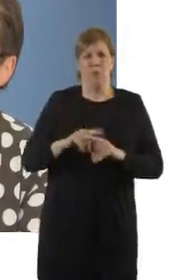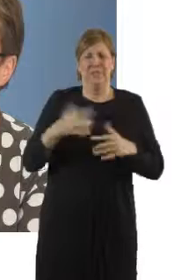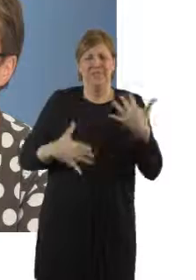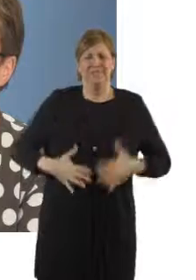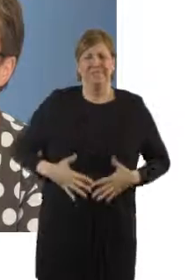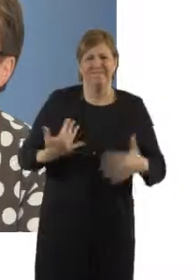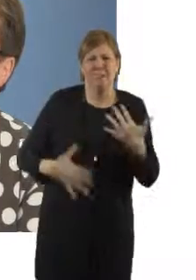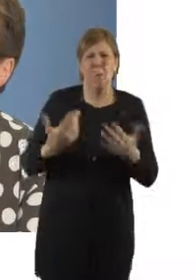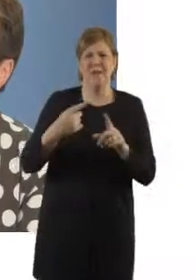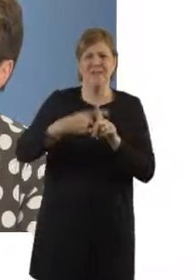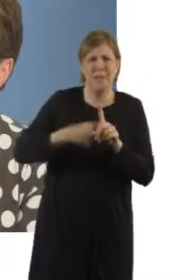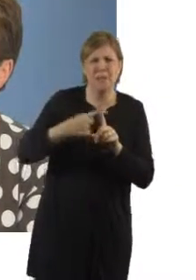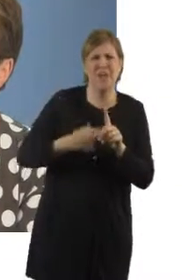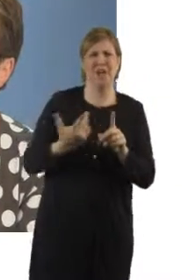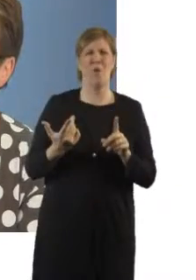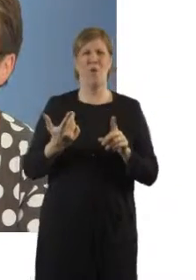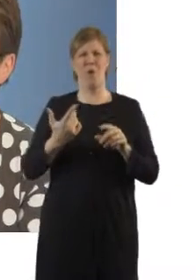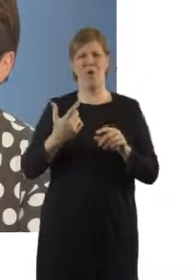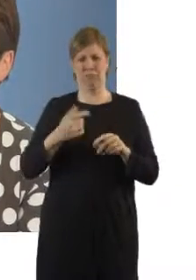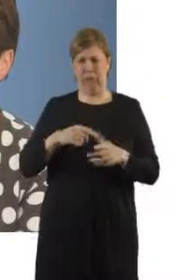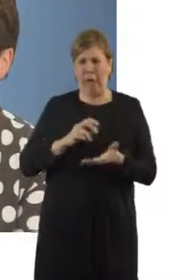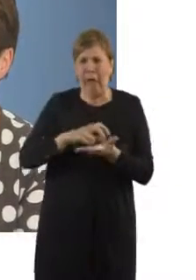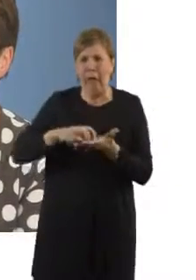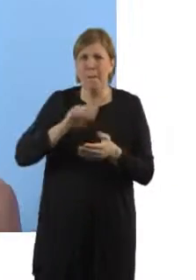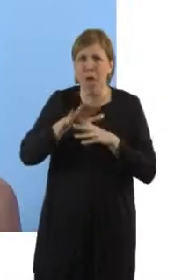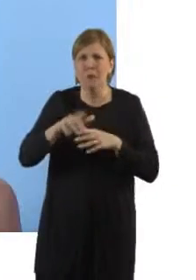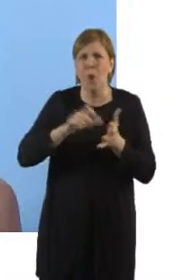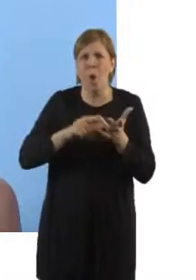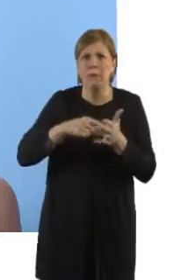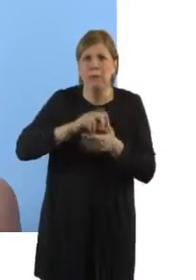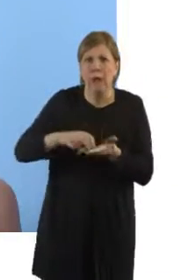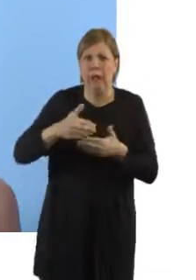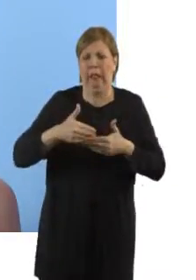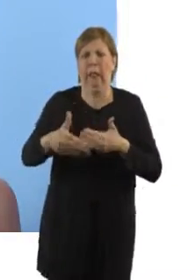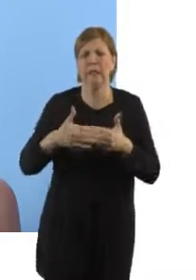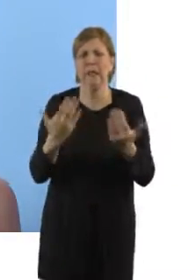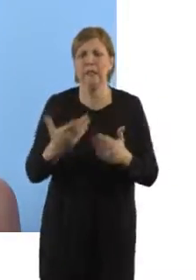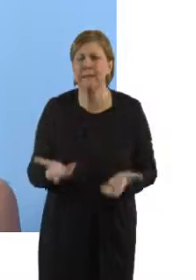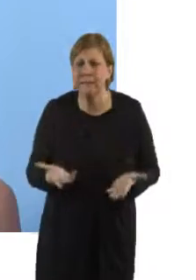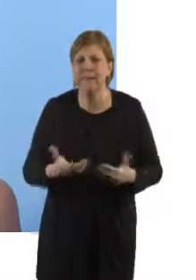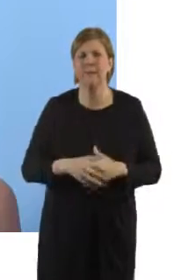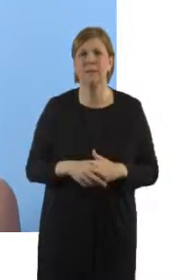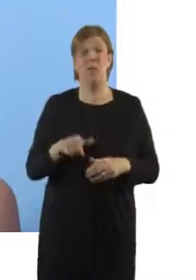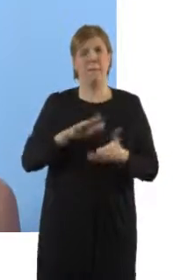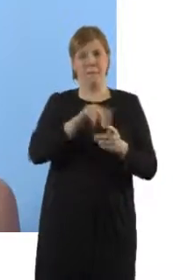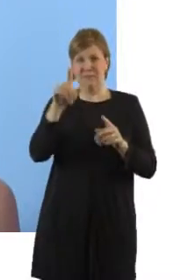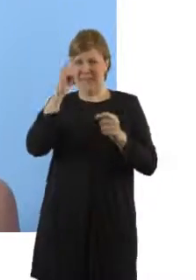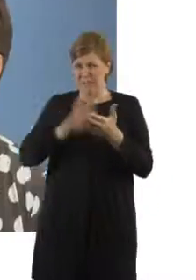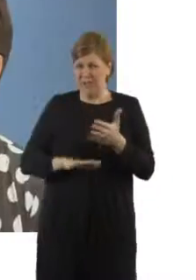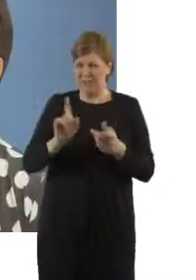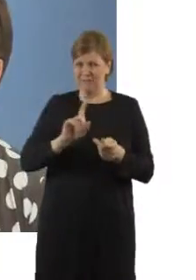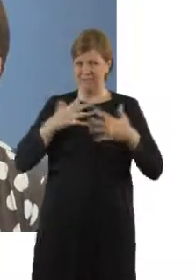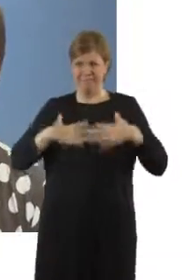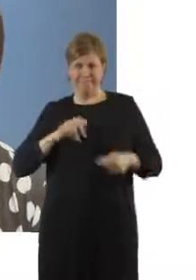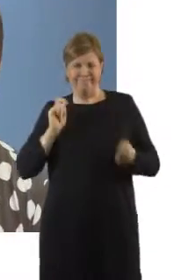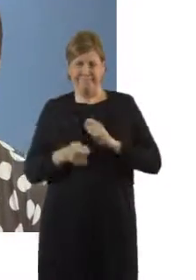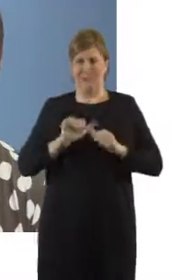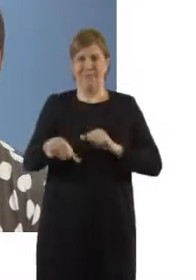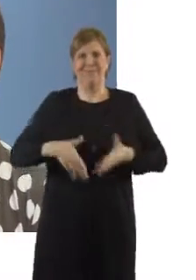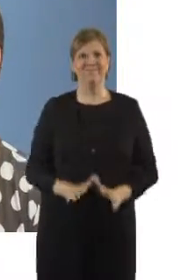have a temperature, or they're passing blood clots after the first few days. Do mums experience emotional changes after giving birth? It's